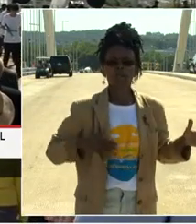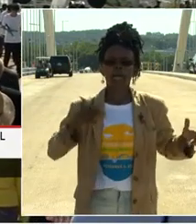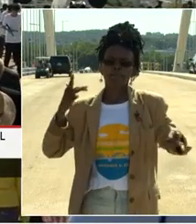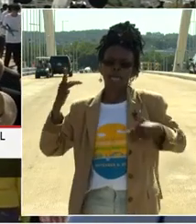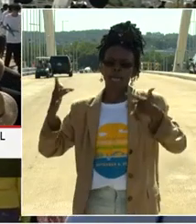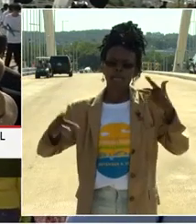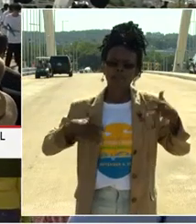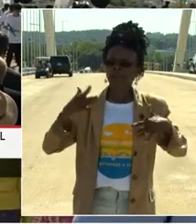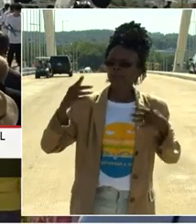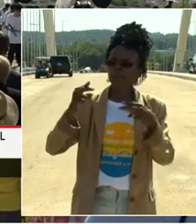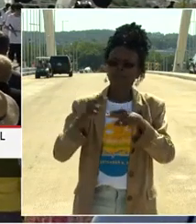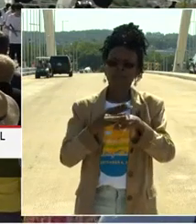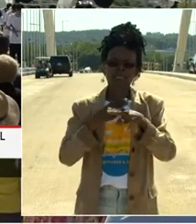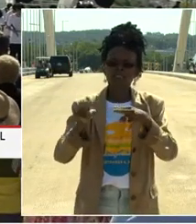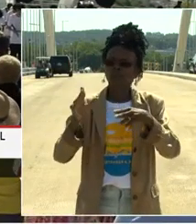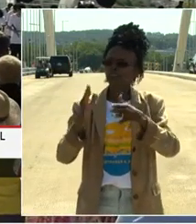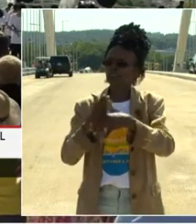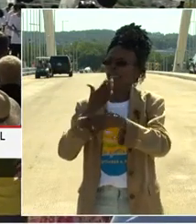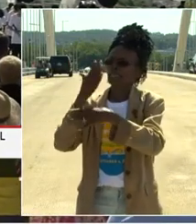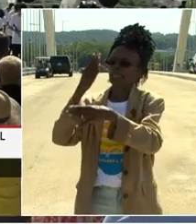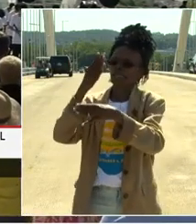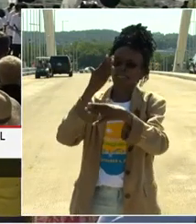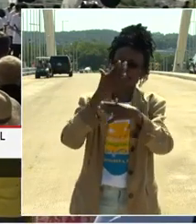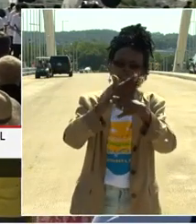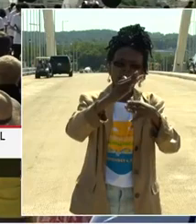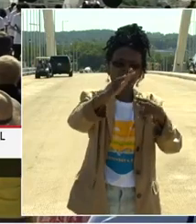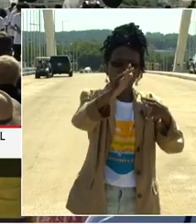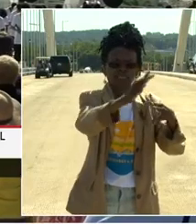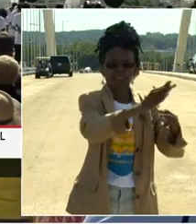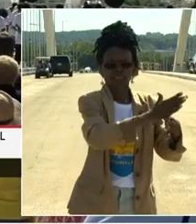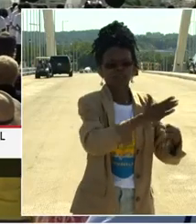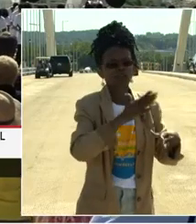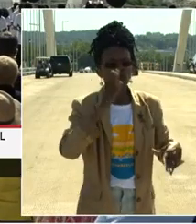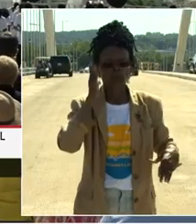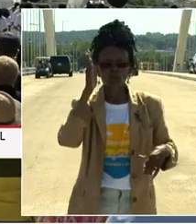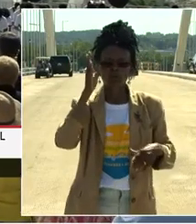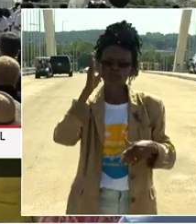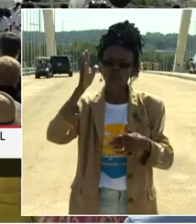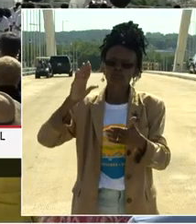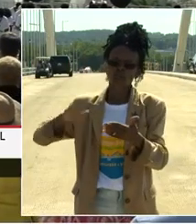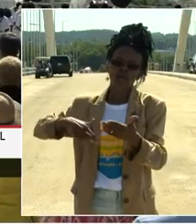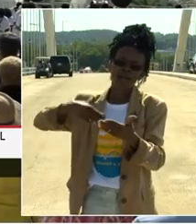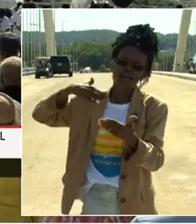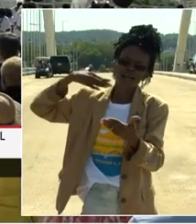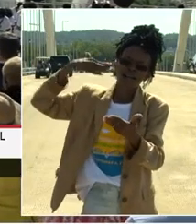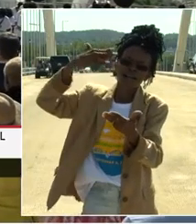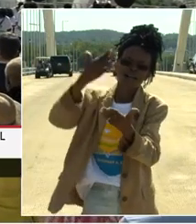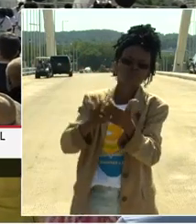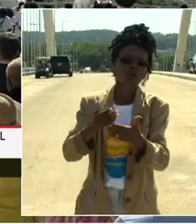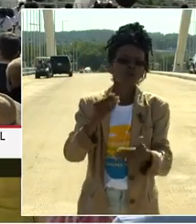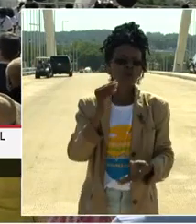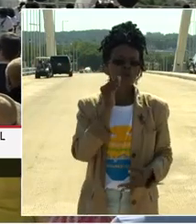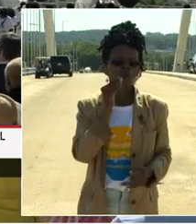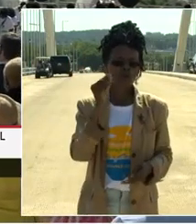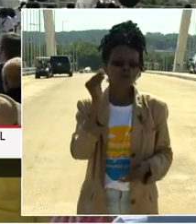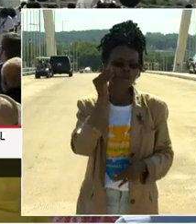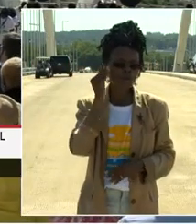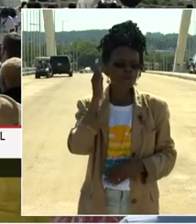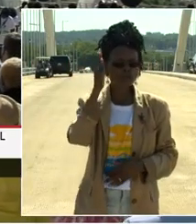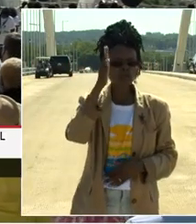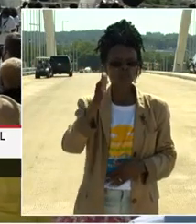buried in my grave and go home to my